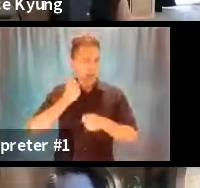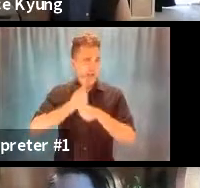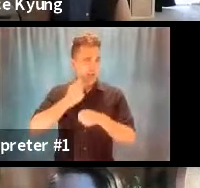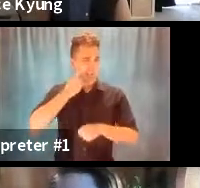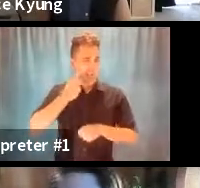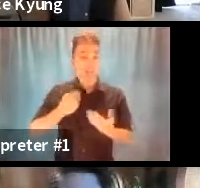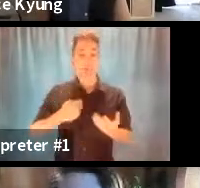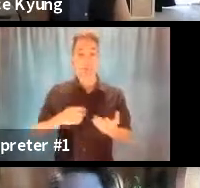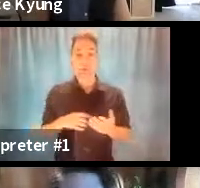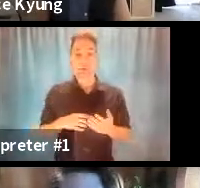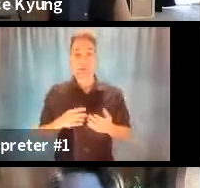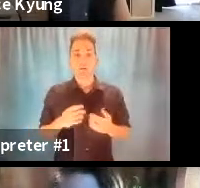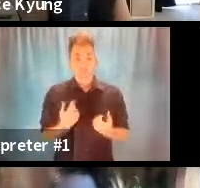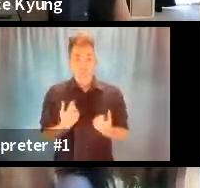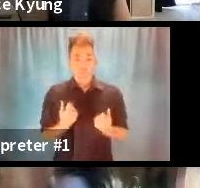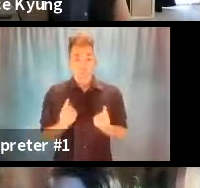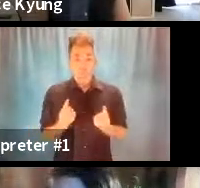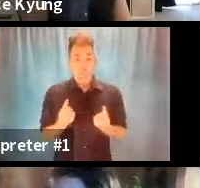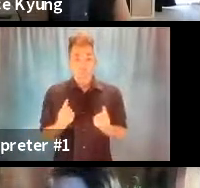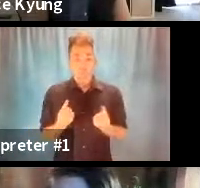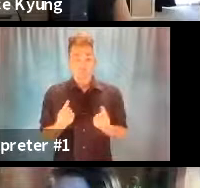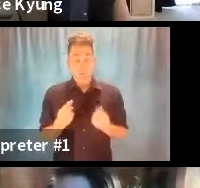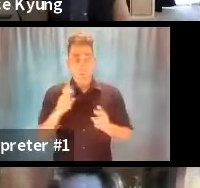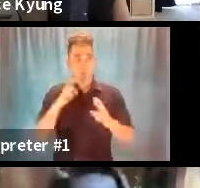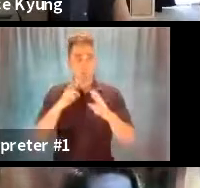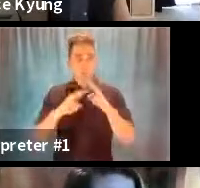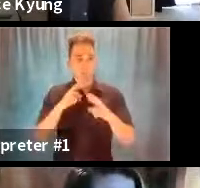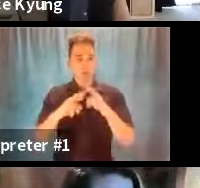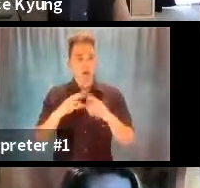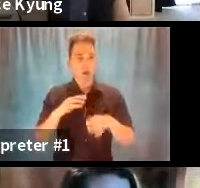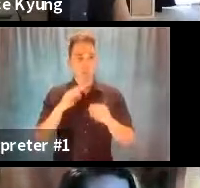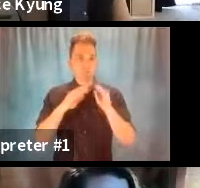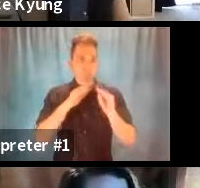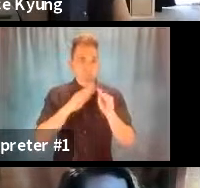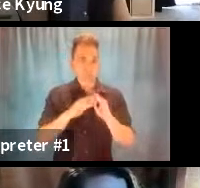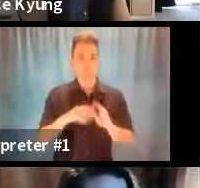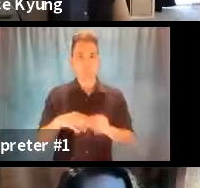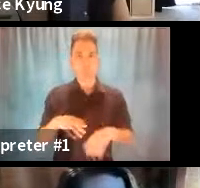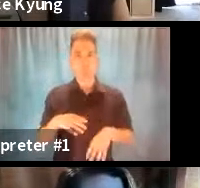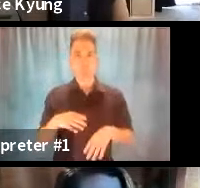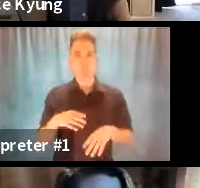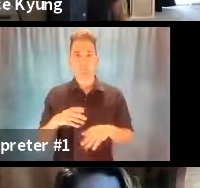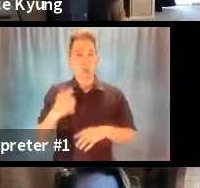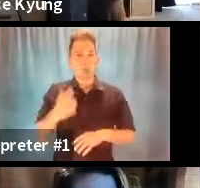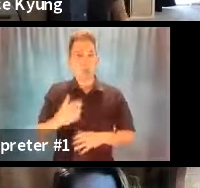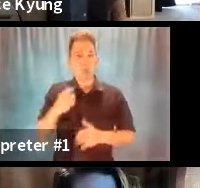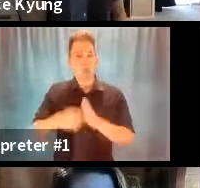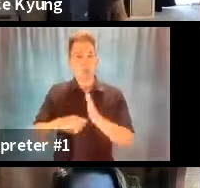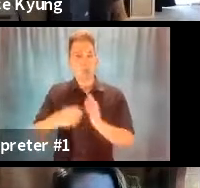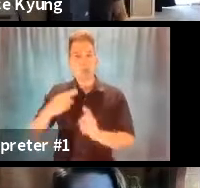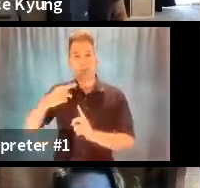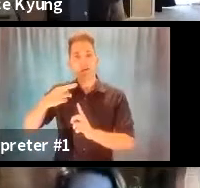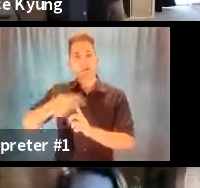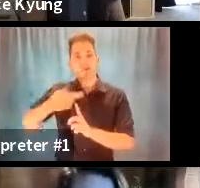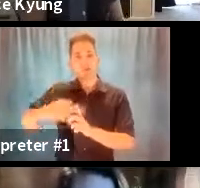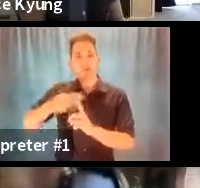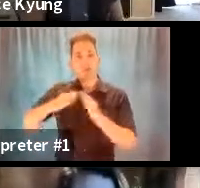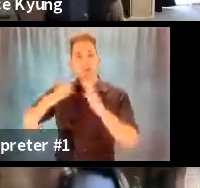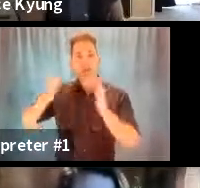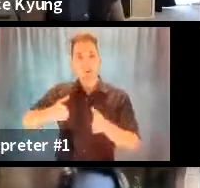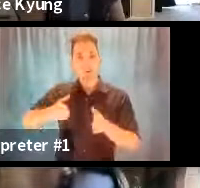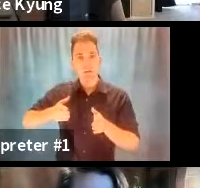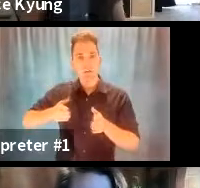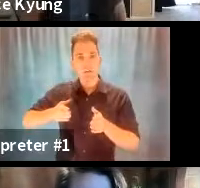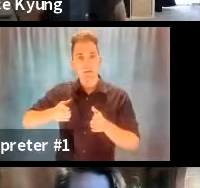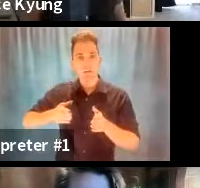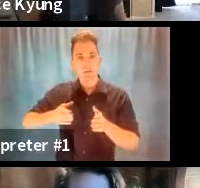What we do is repair and retain lower cost rental housing so that more units are available at